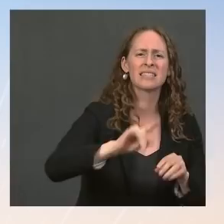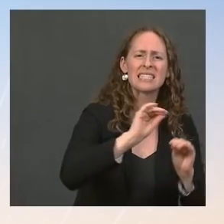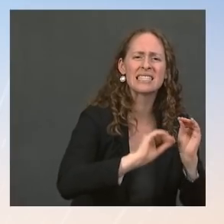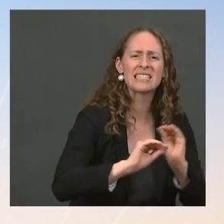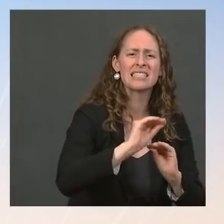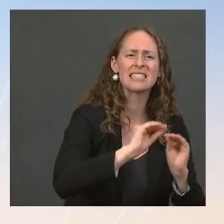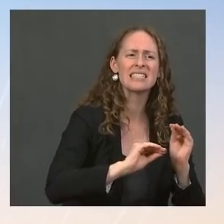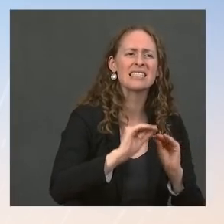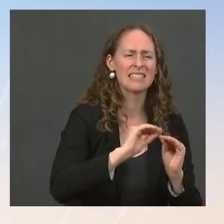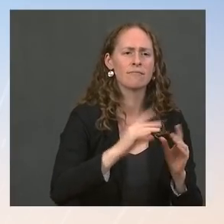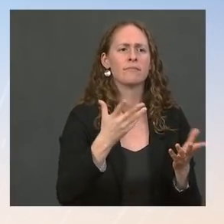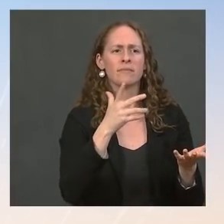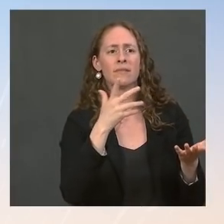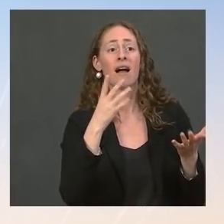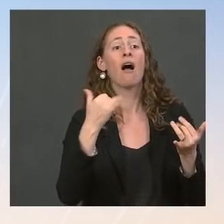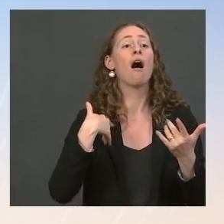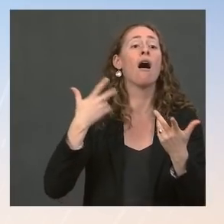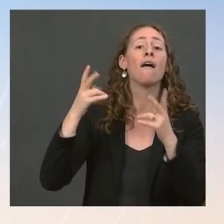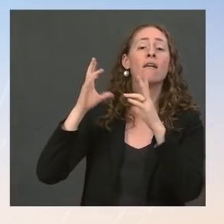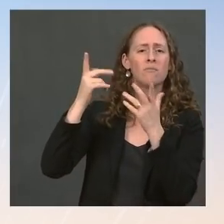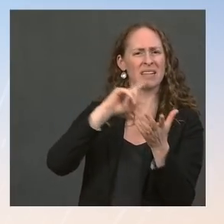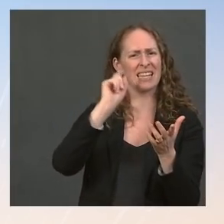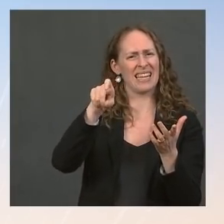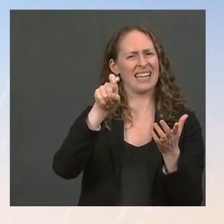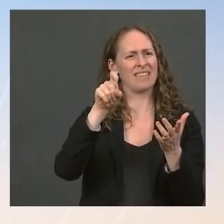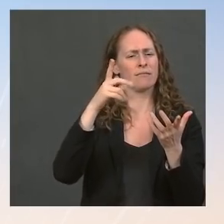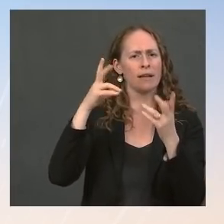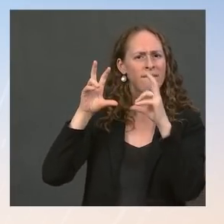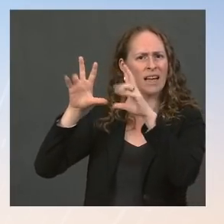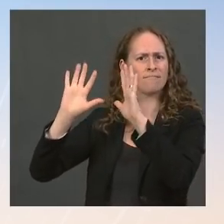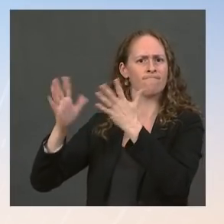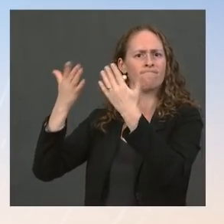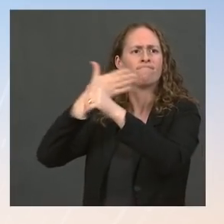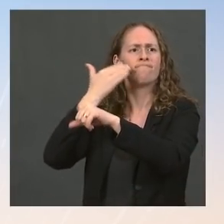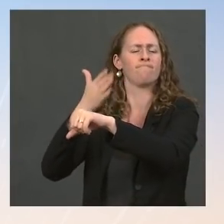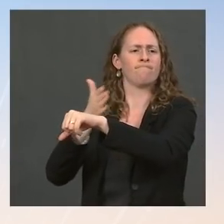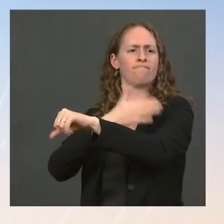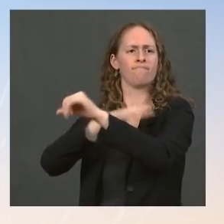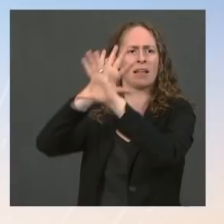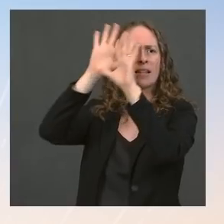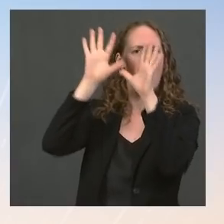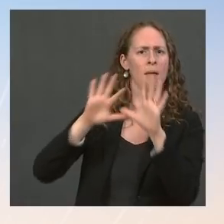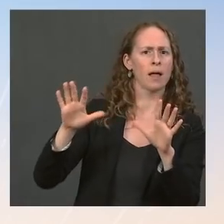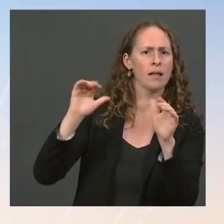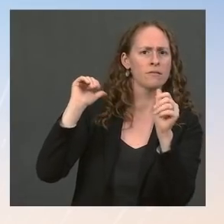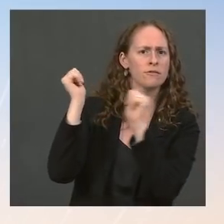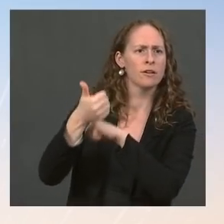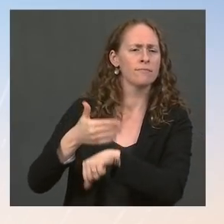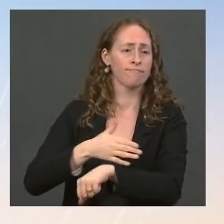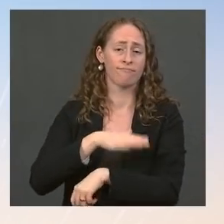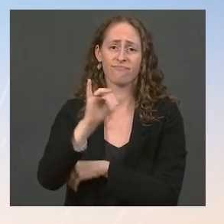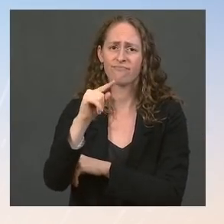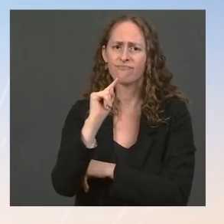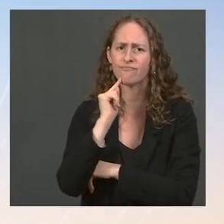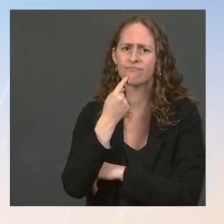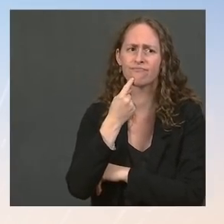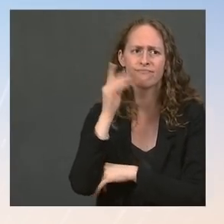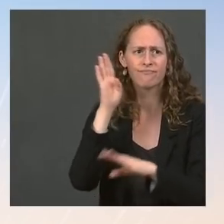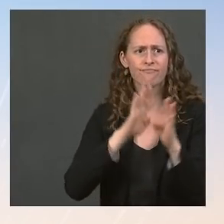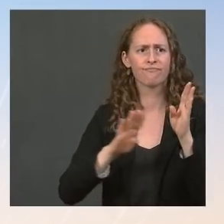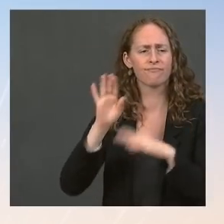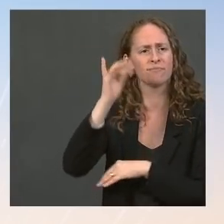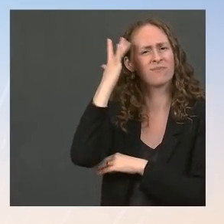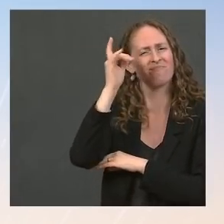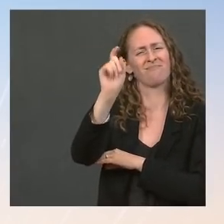climate crisis. That's deeply concerned. That's one of the fundamental reasons he thinks we need to make the tax system more fair and believes that companies can do that